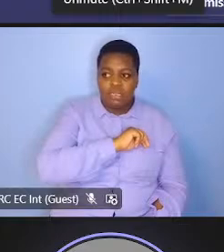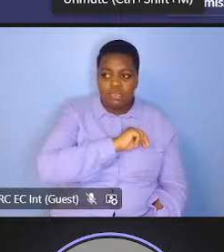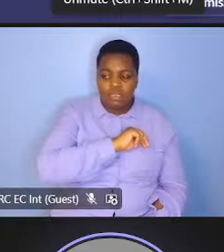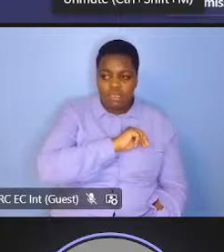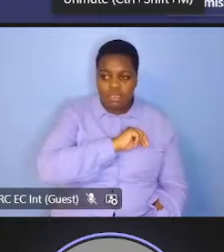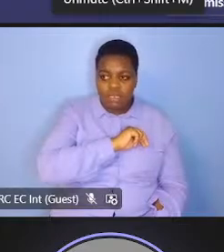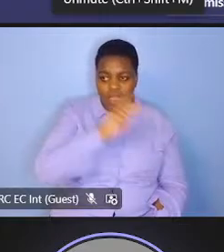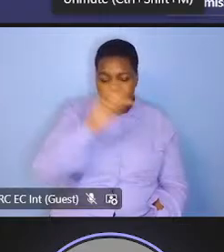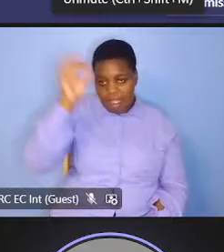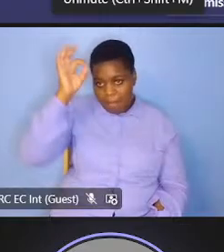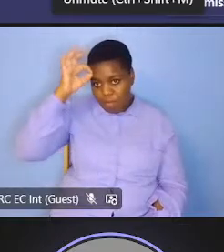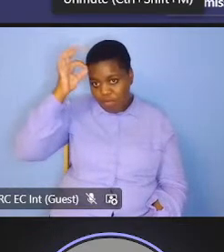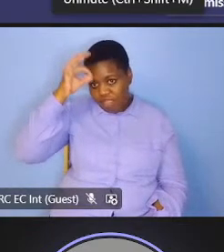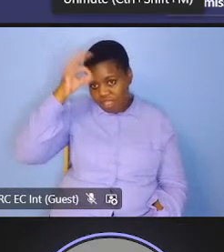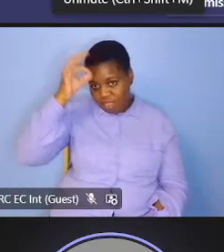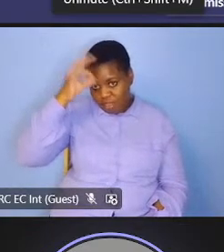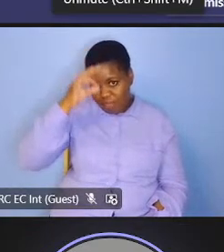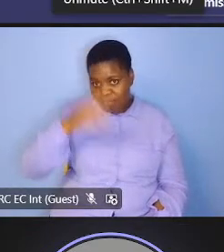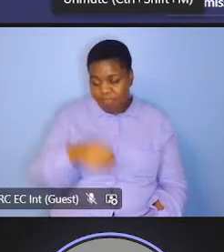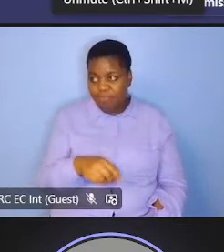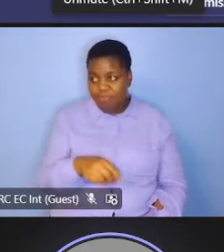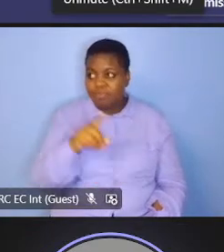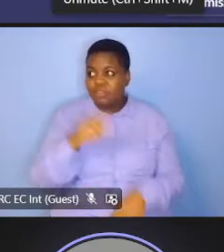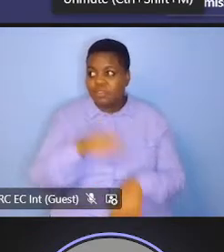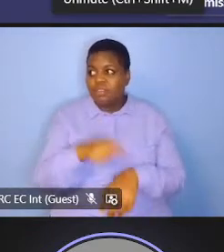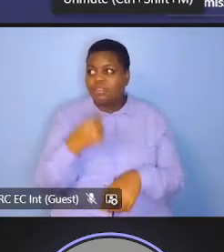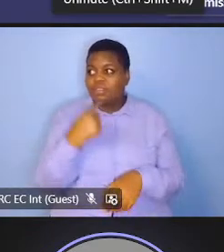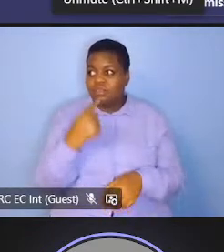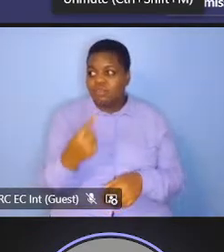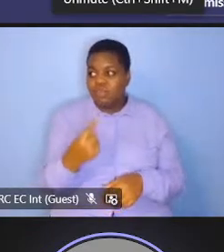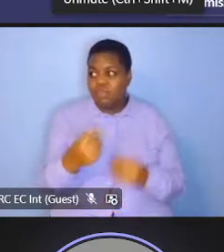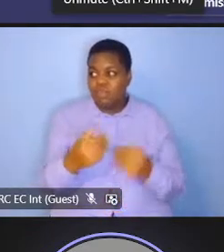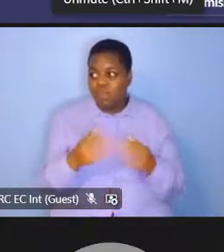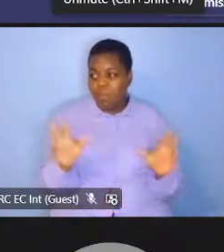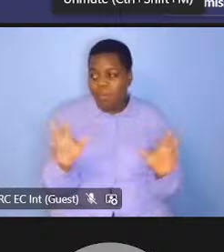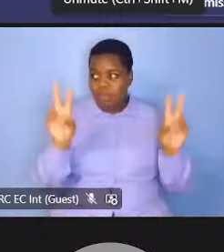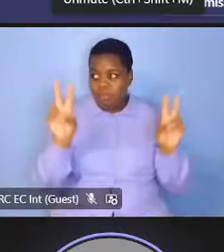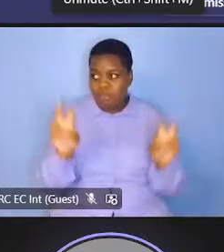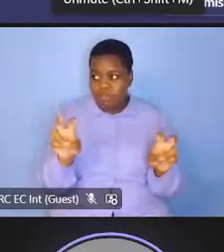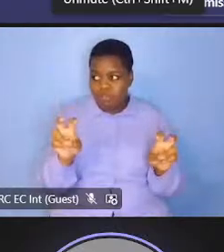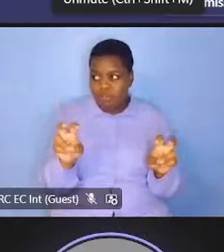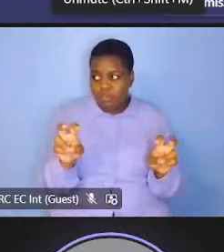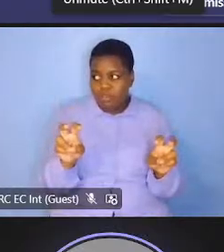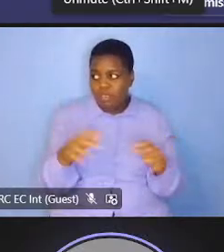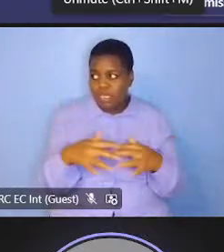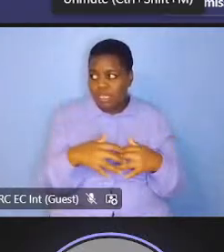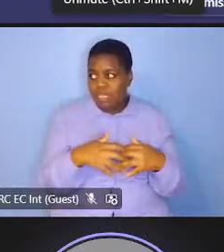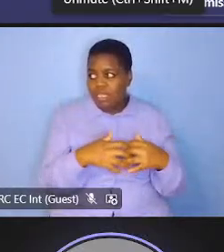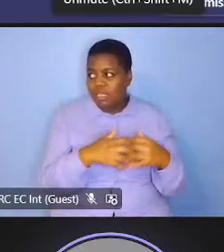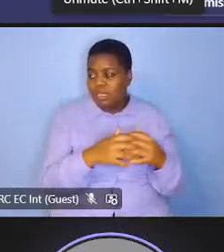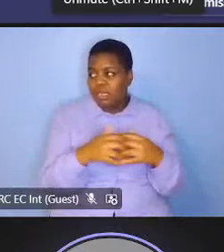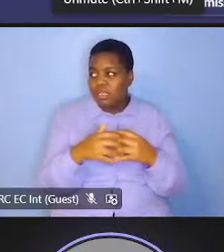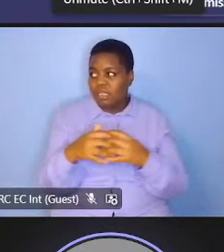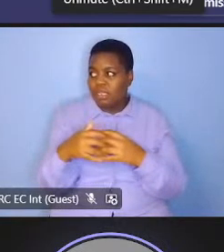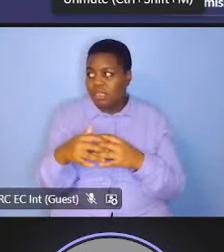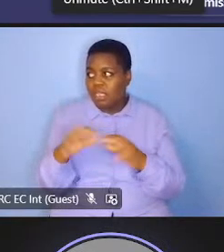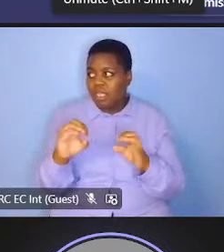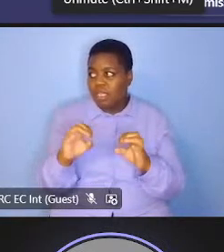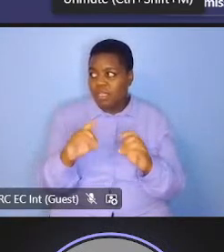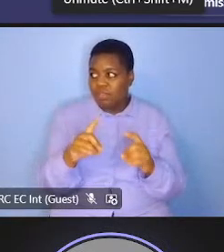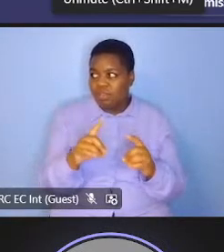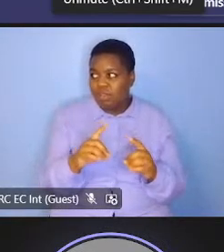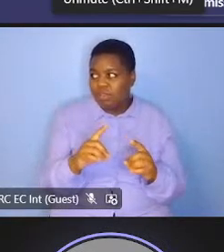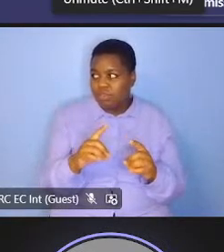where when he said, I open quote, create an education environment that does